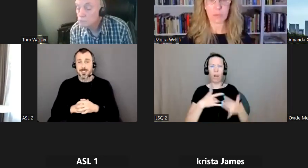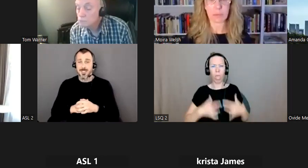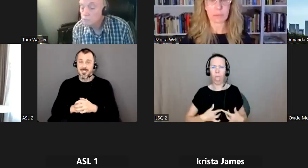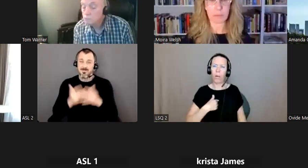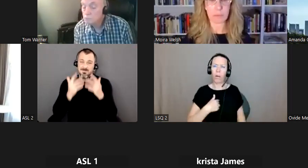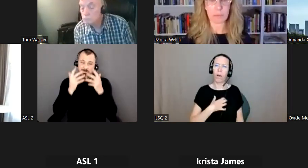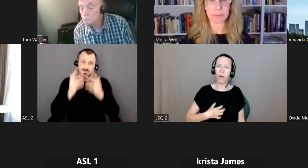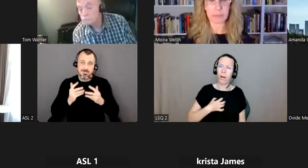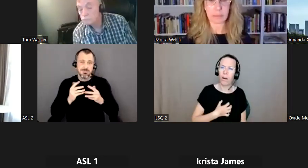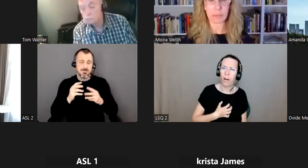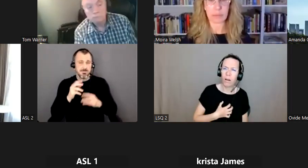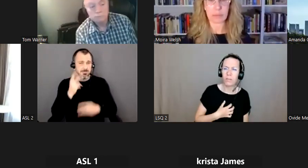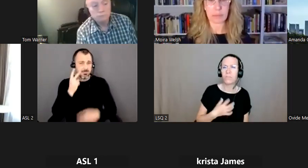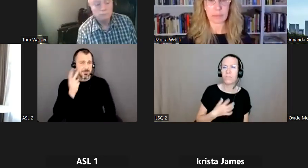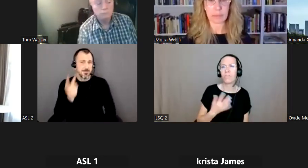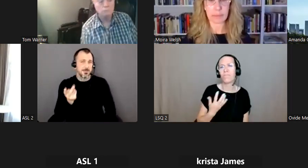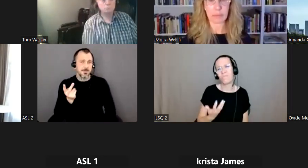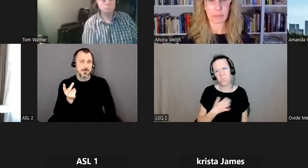from that perspective.